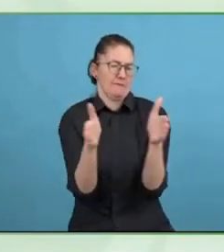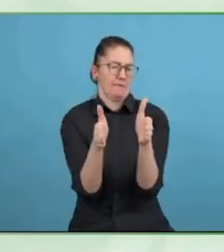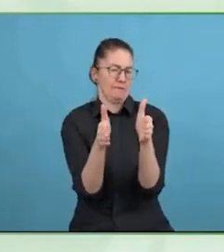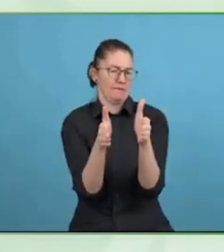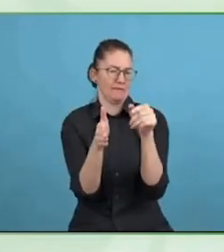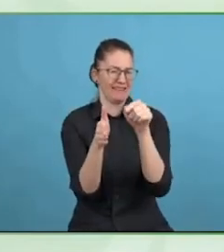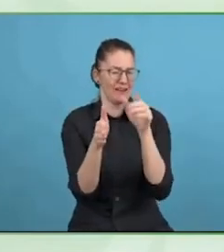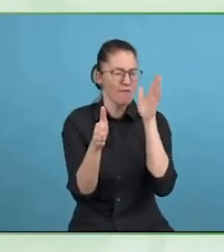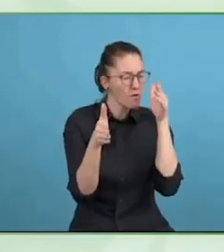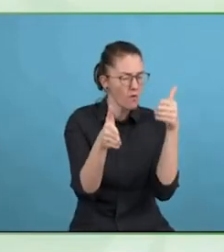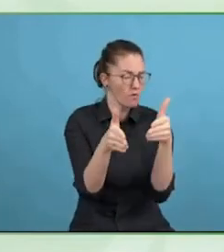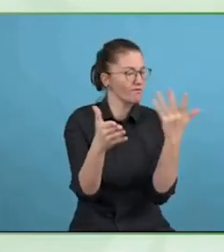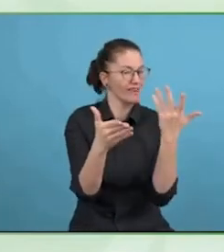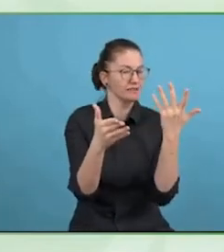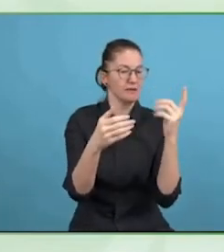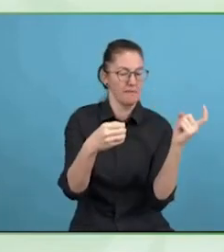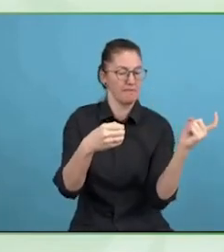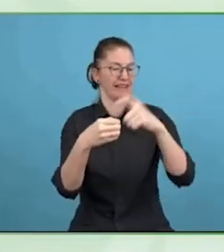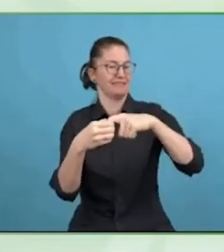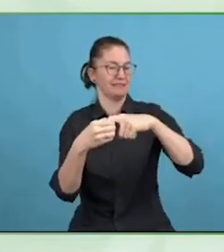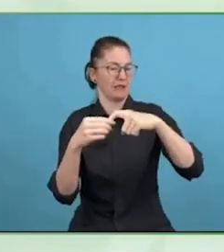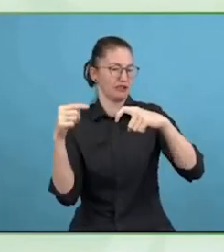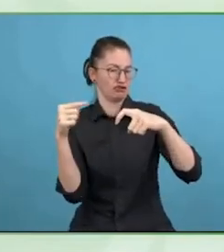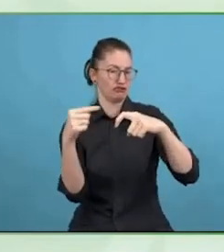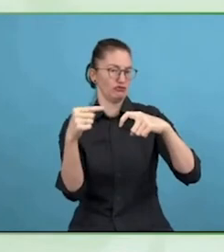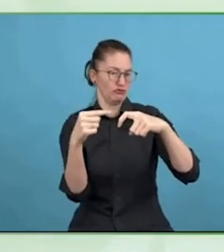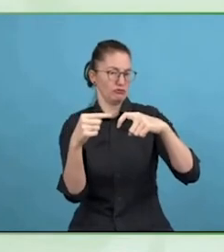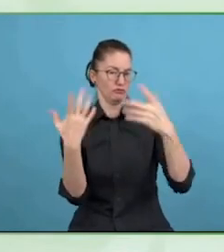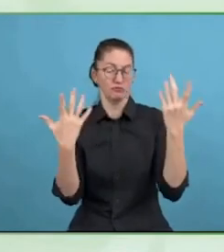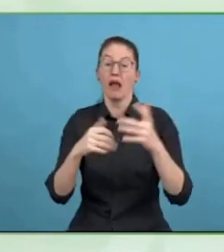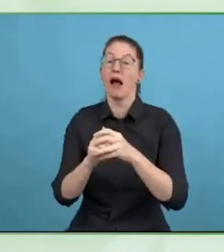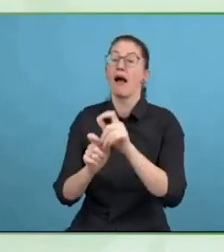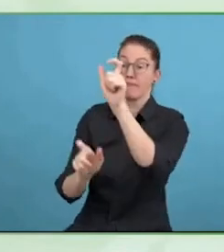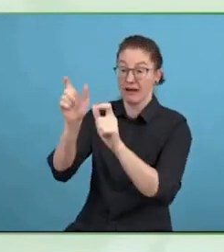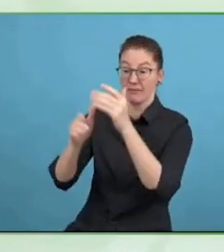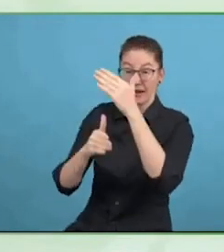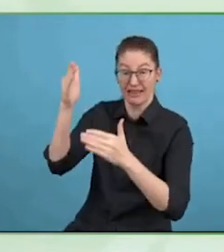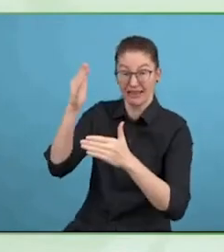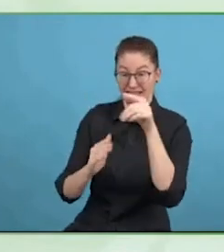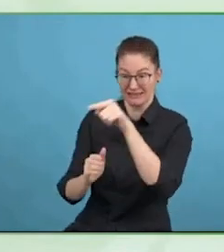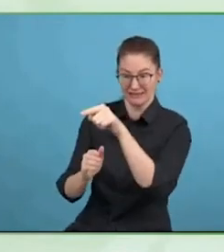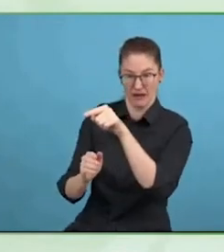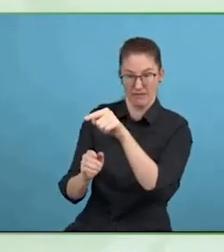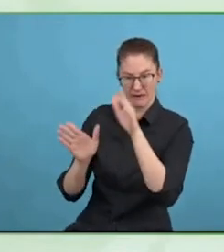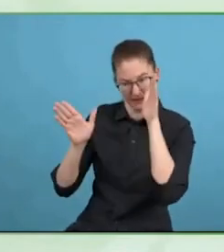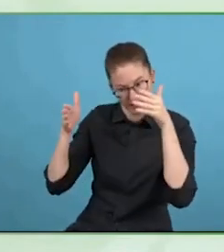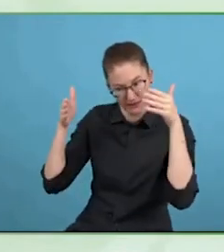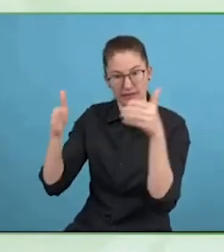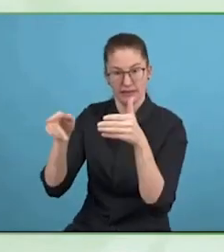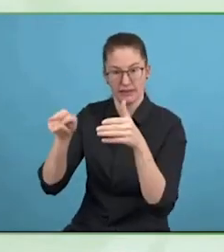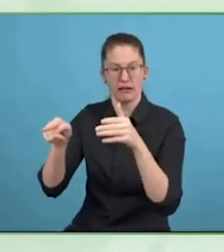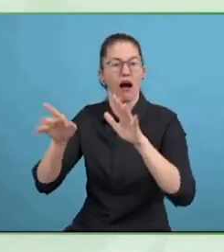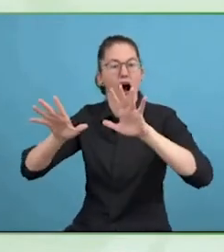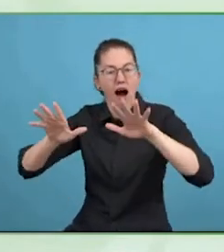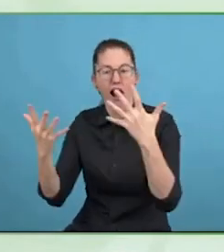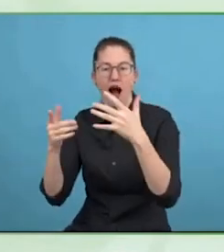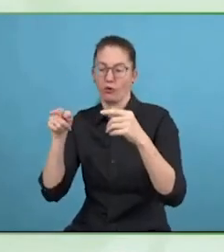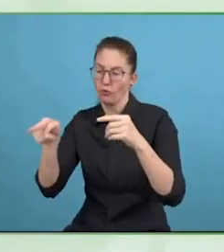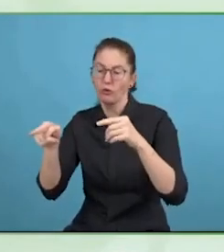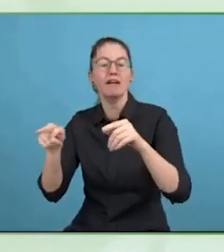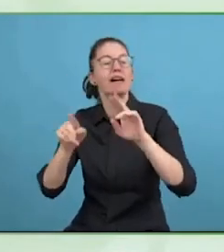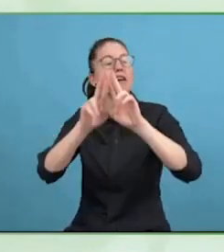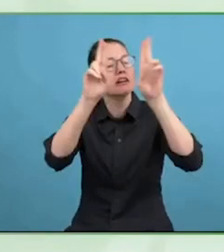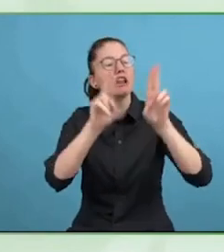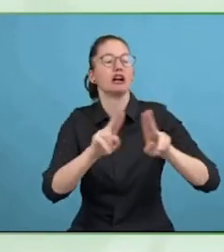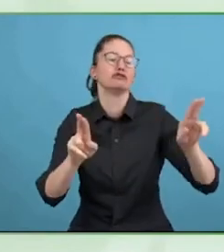won't find practical advice anywhere at the same spot. So we want to bring together all these elements and